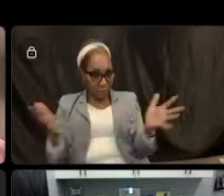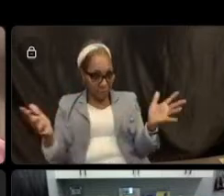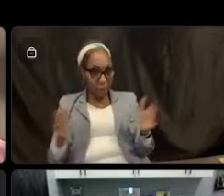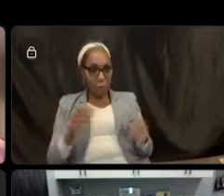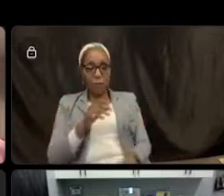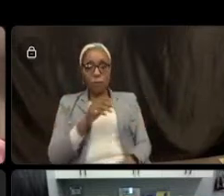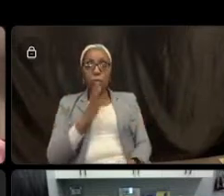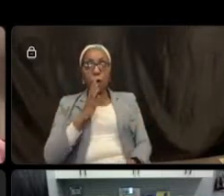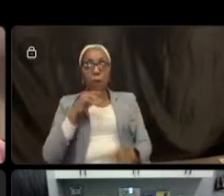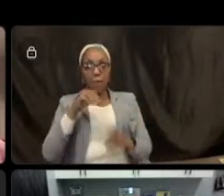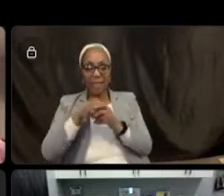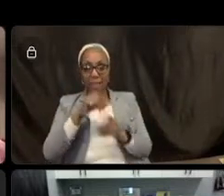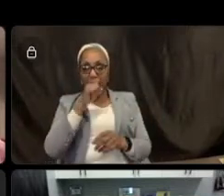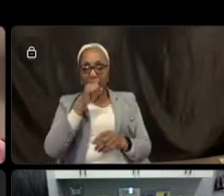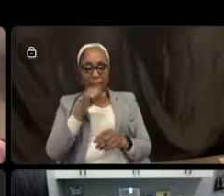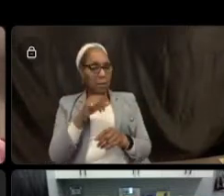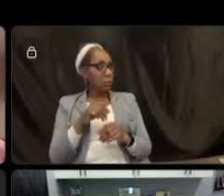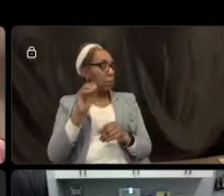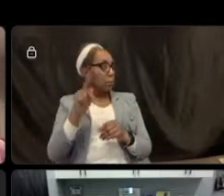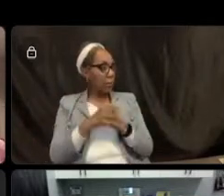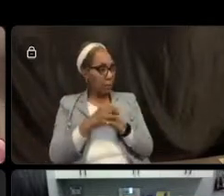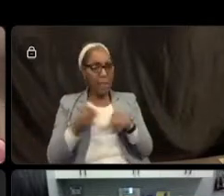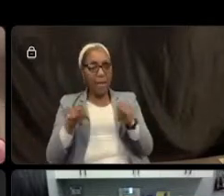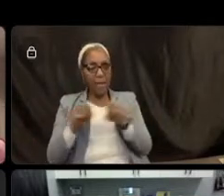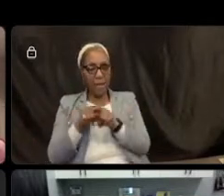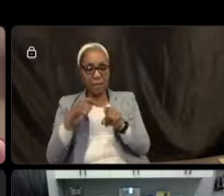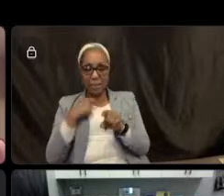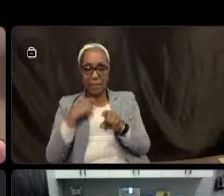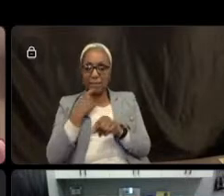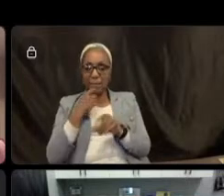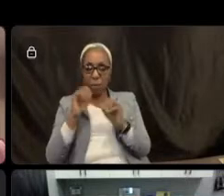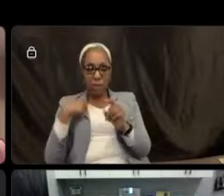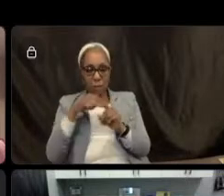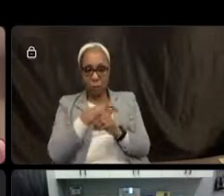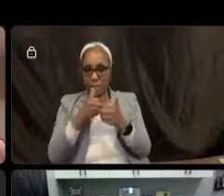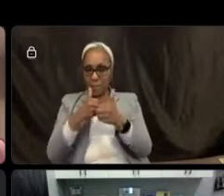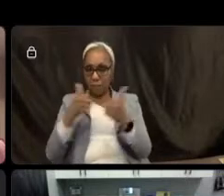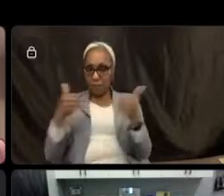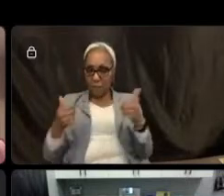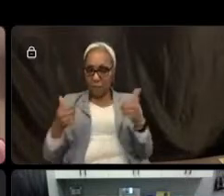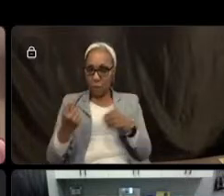stated, we simply want to divide, as staff stated, we want to divide the single lot